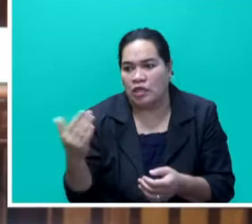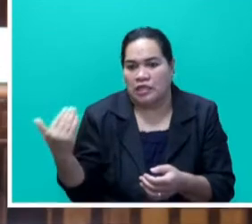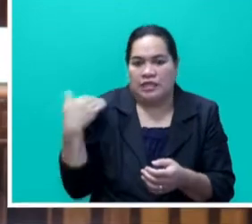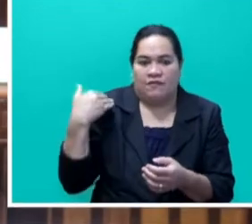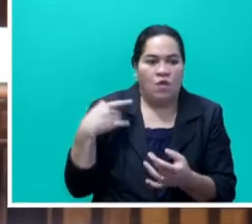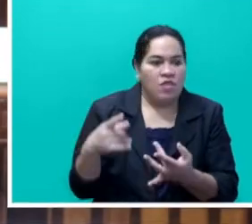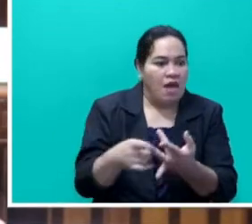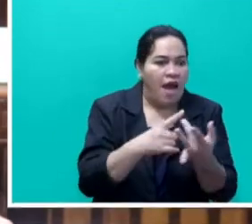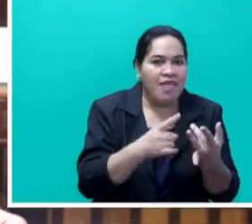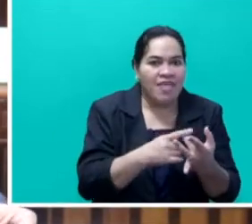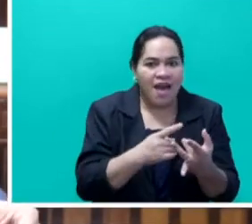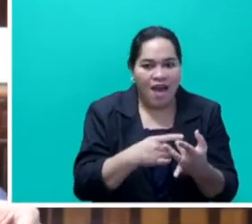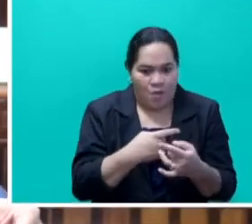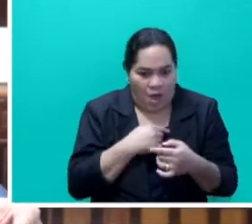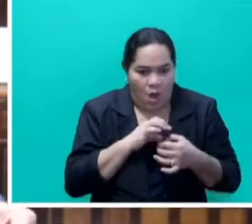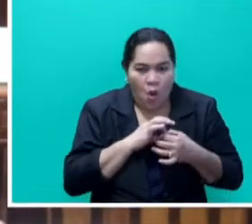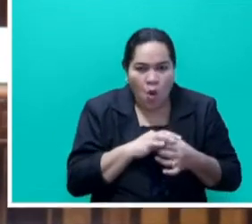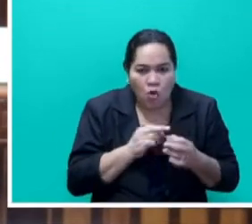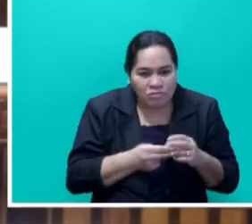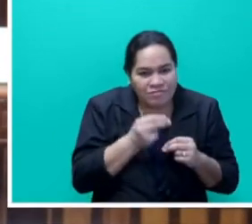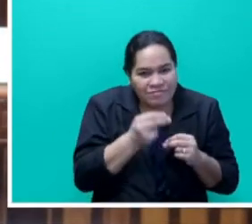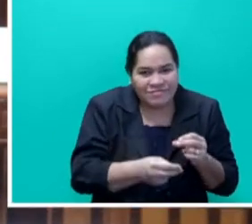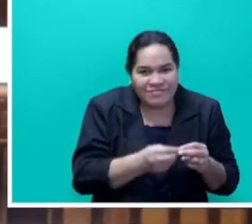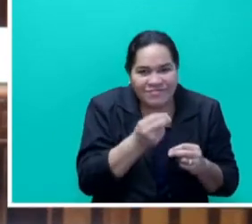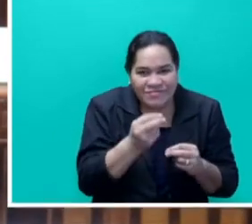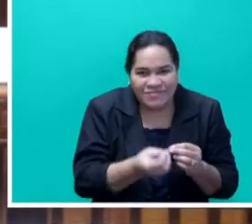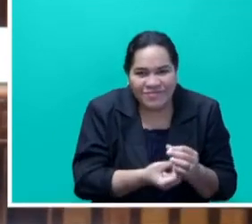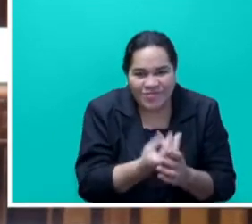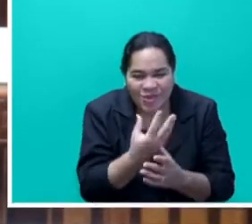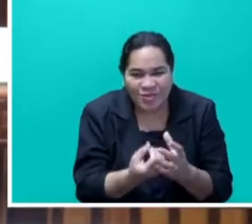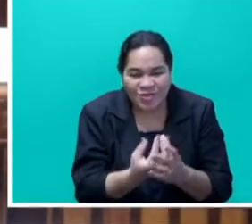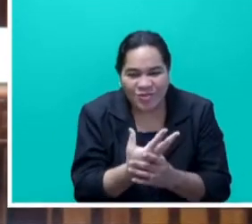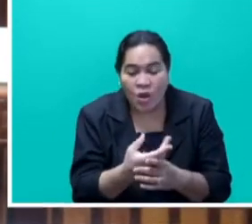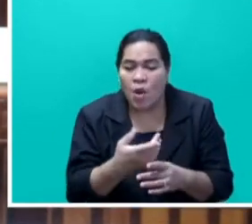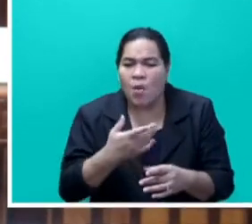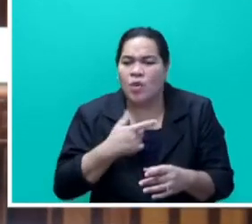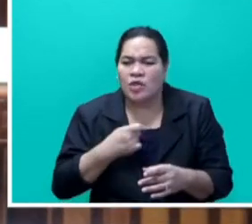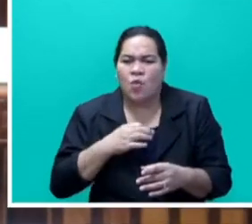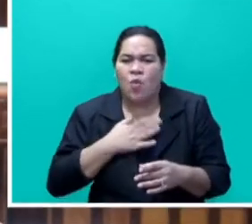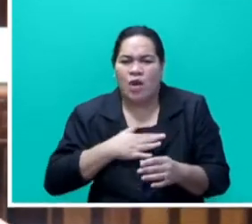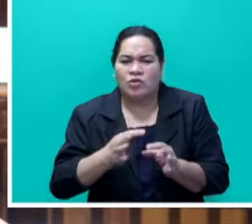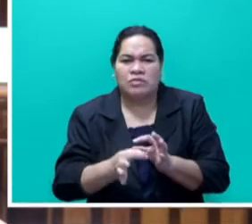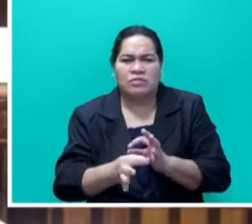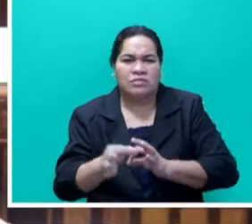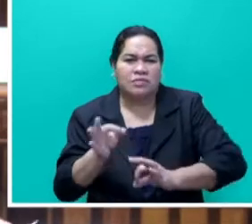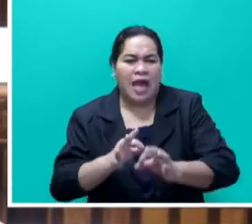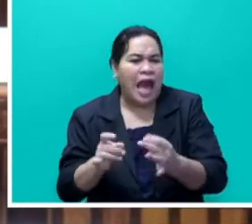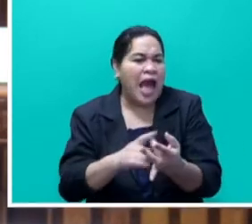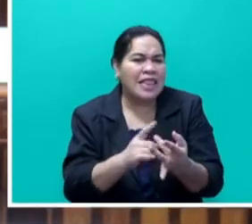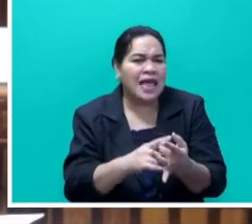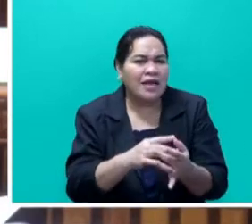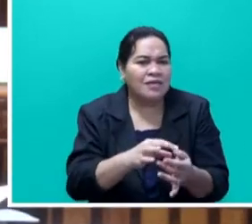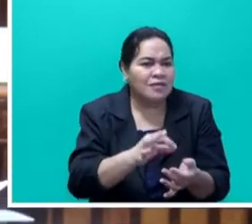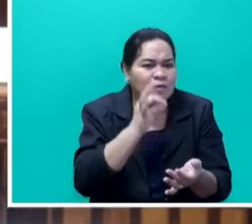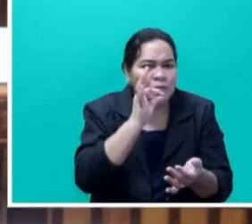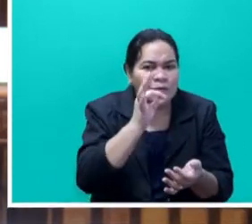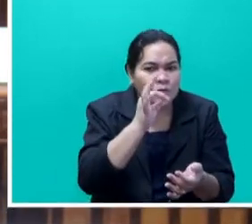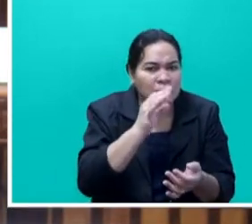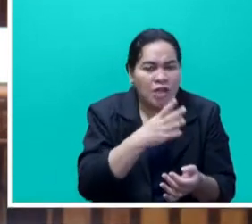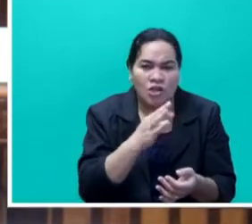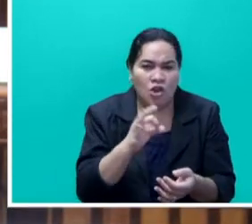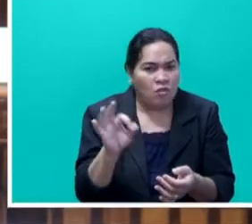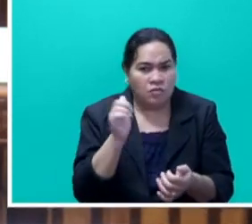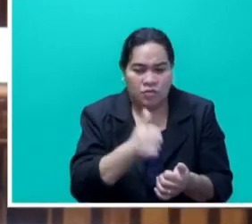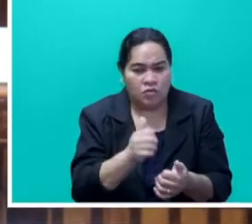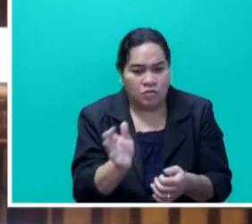at the moment. And of course, we wanted to replace the illicit agriculture sector. But we have to look at, for example, also the